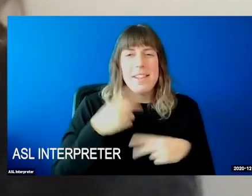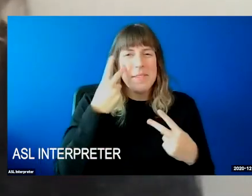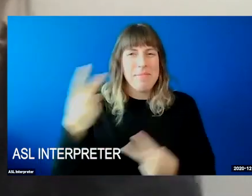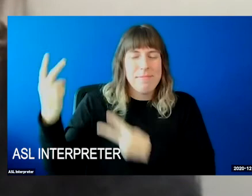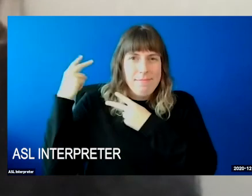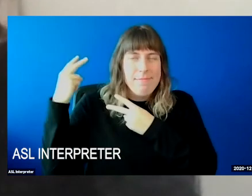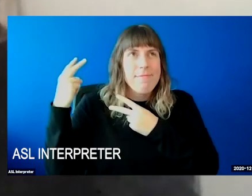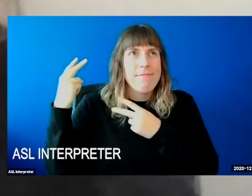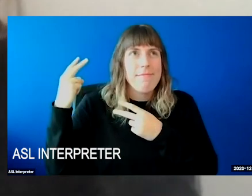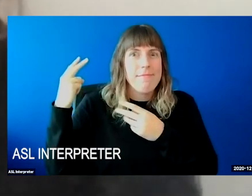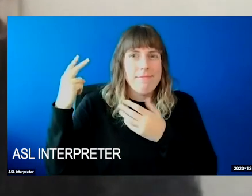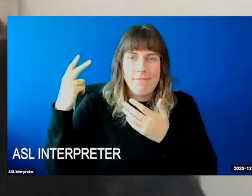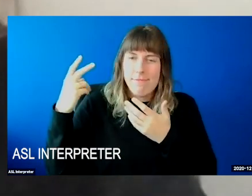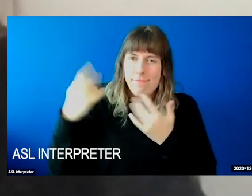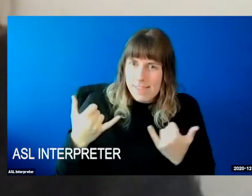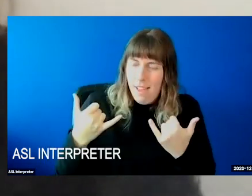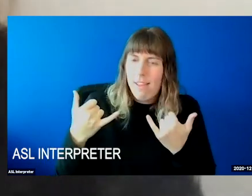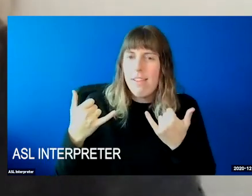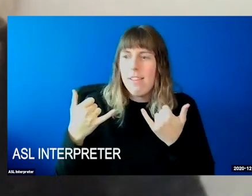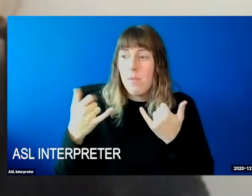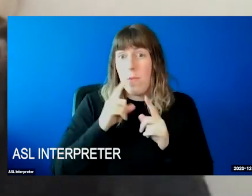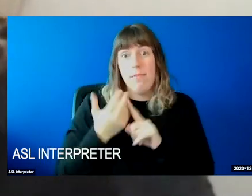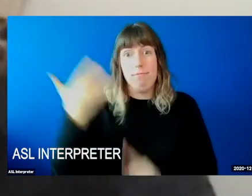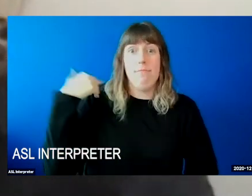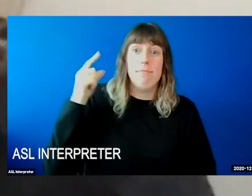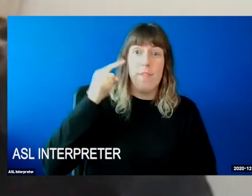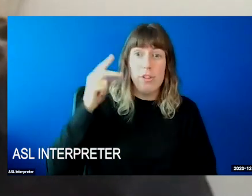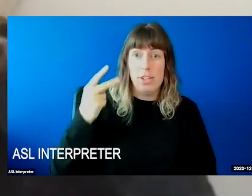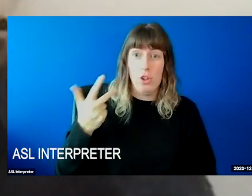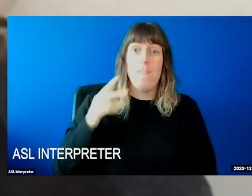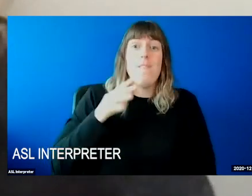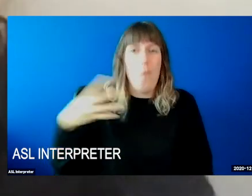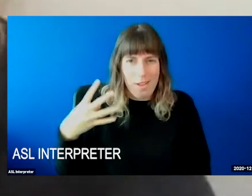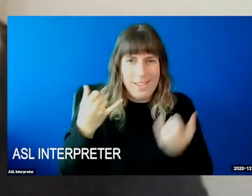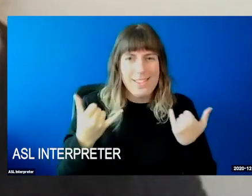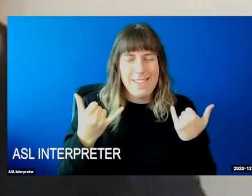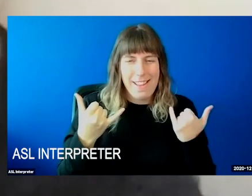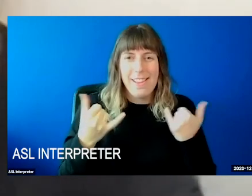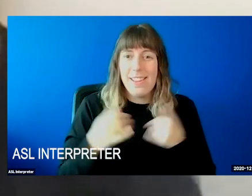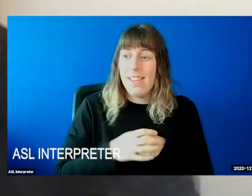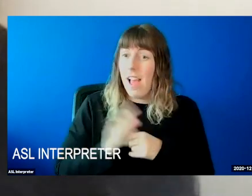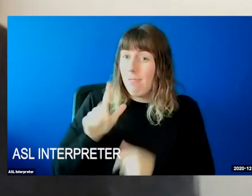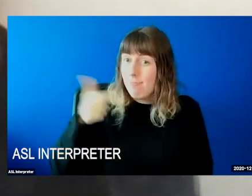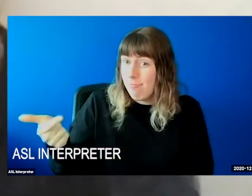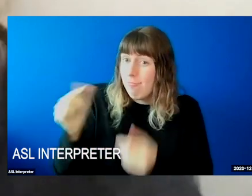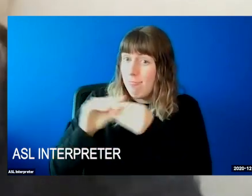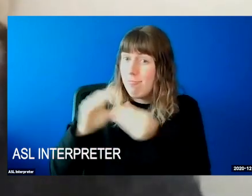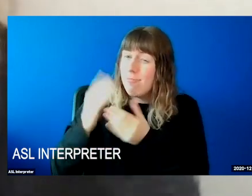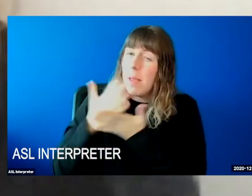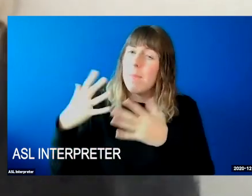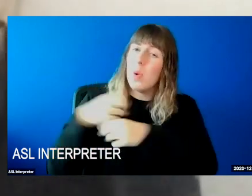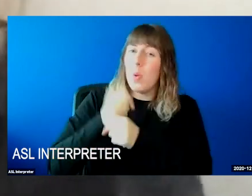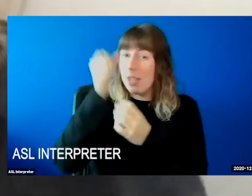And thinking back to the beginning of our session together, session 1, 2, 3, and then today